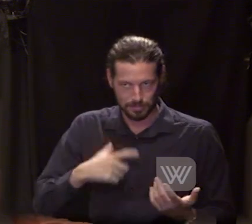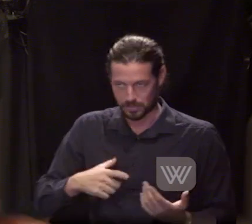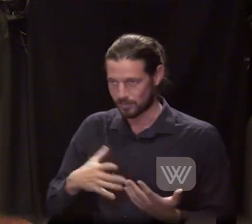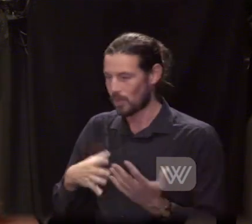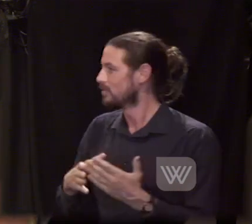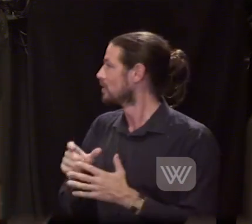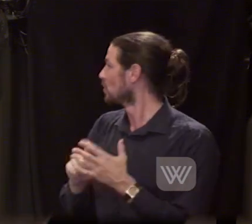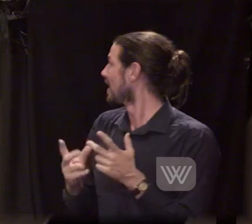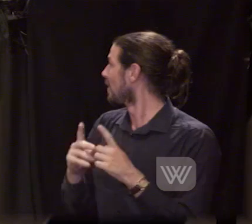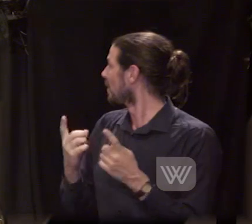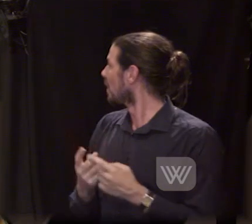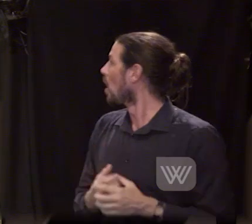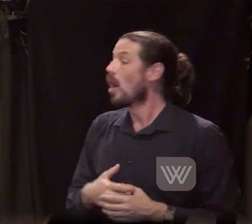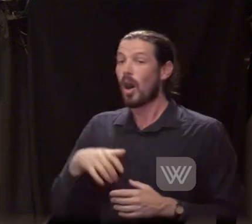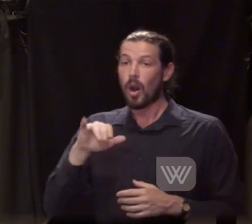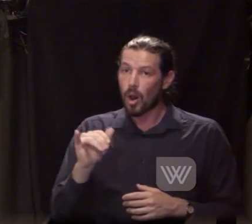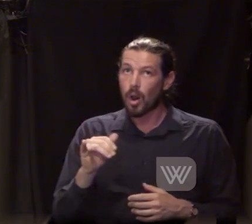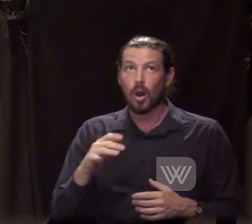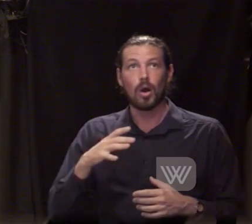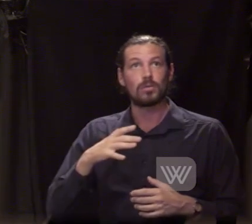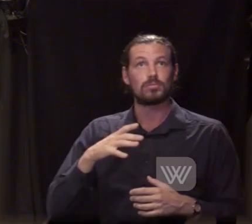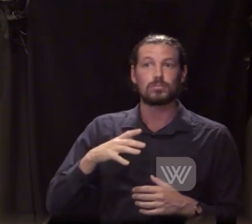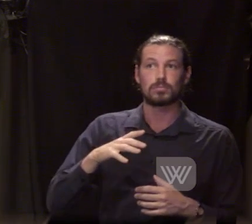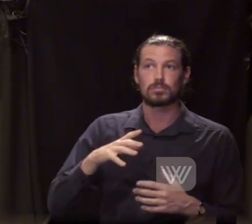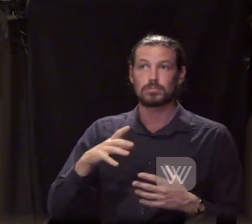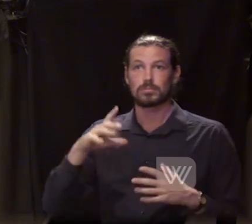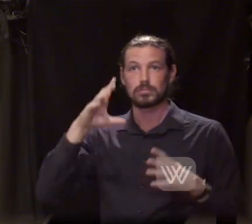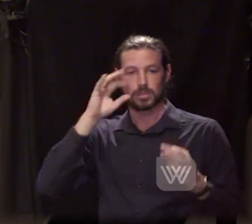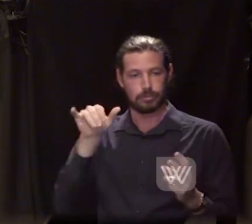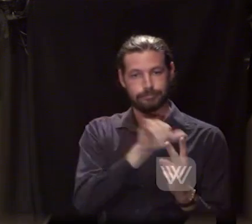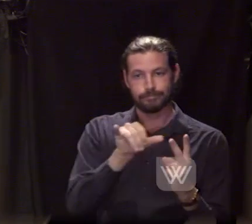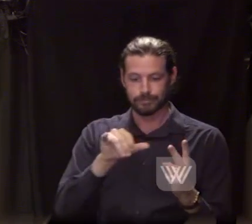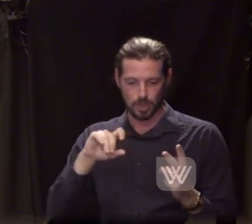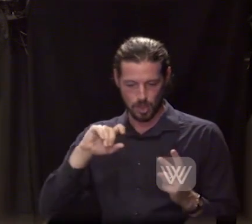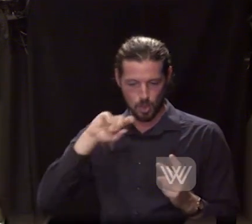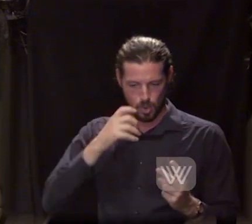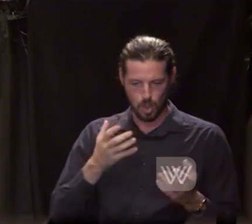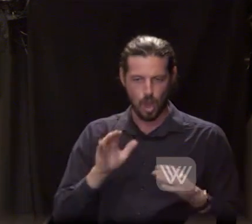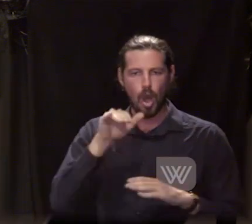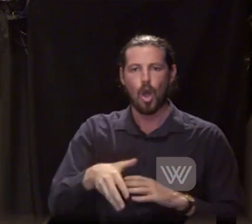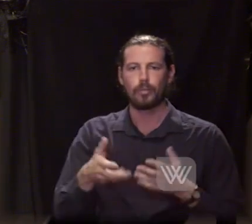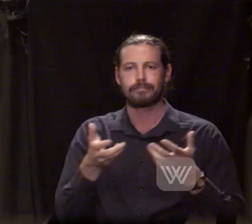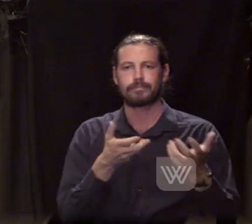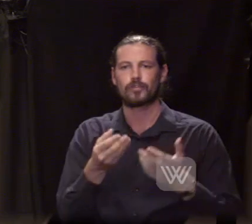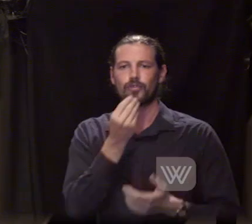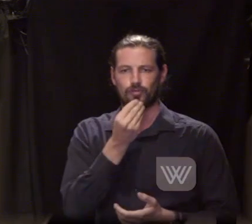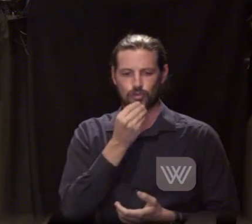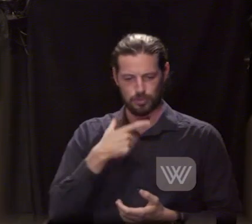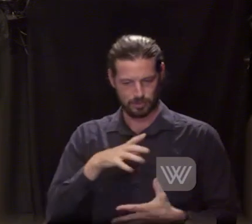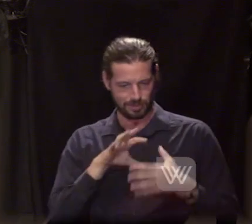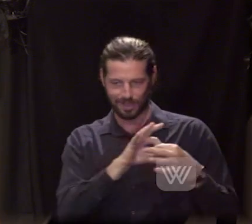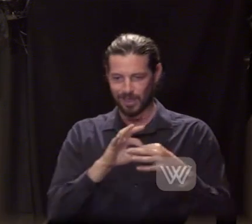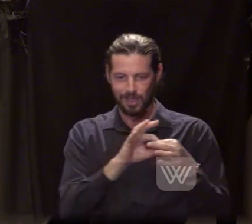really nice meal because home-cooked meals have a lot of grounding to your family and your friends, and it makes you feel better in